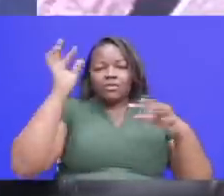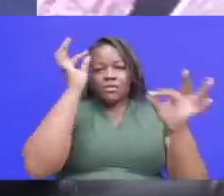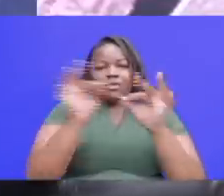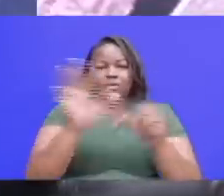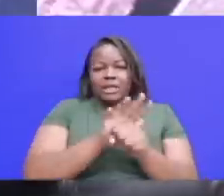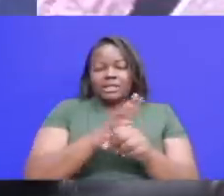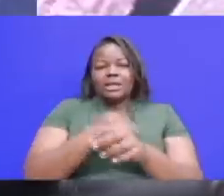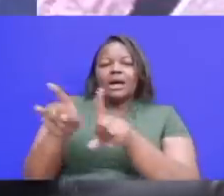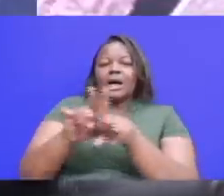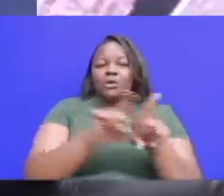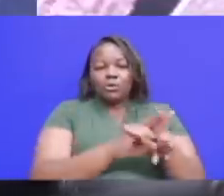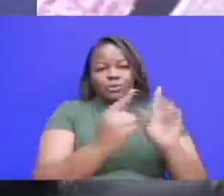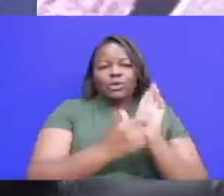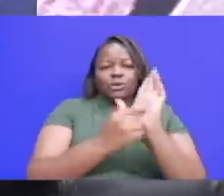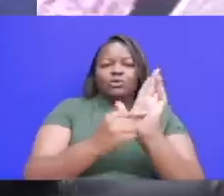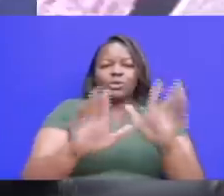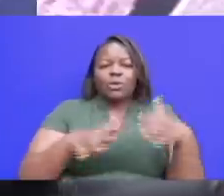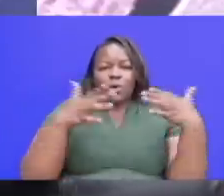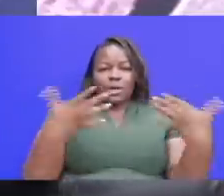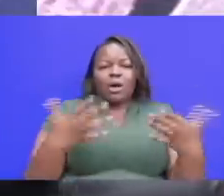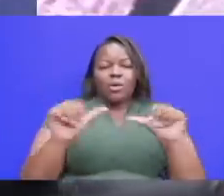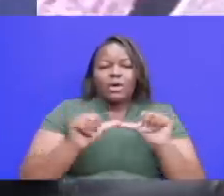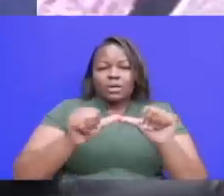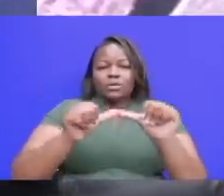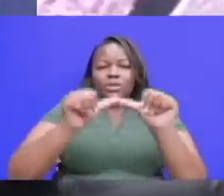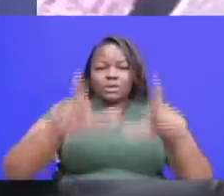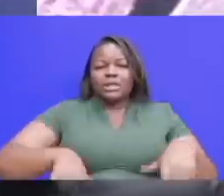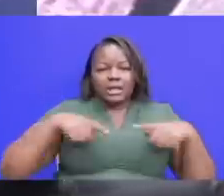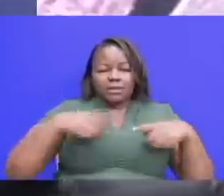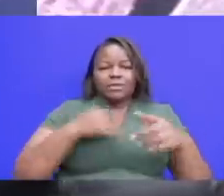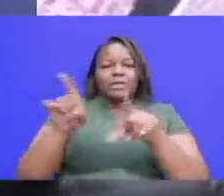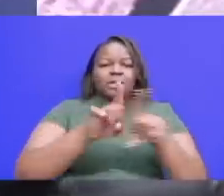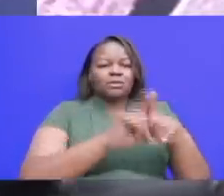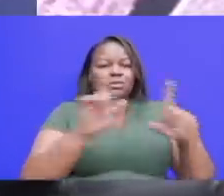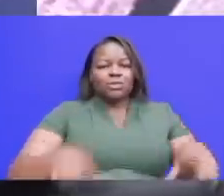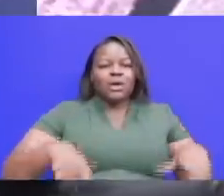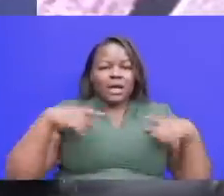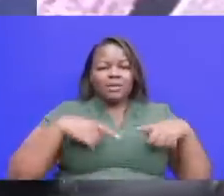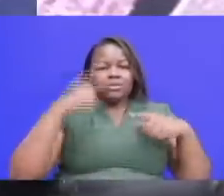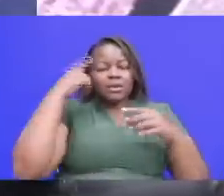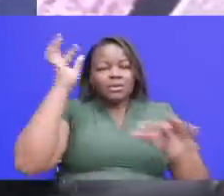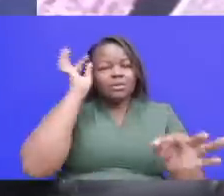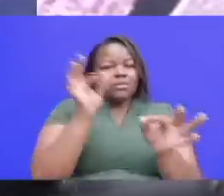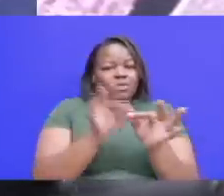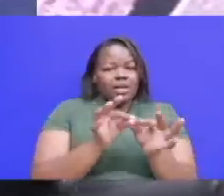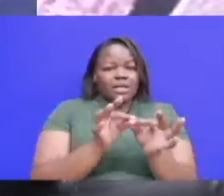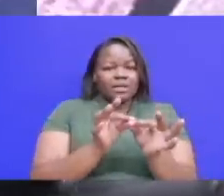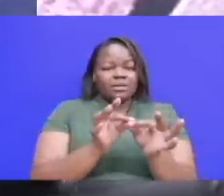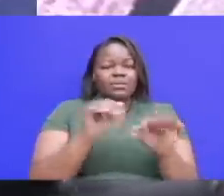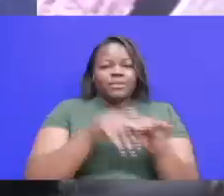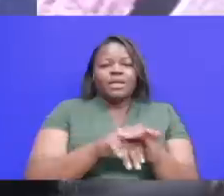life of resilience, mm-hmm. and he portrays a life of faith in